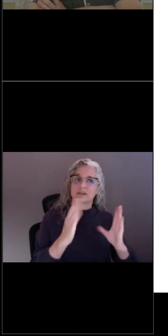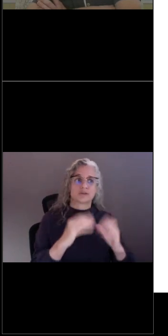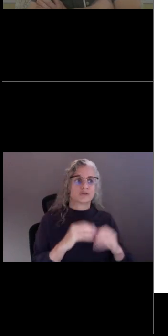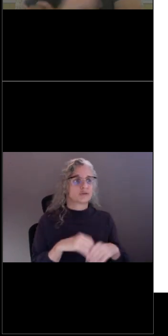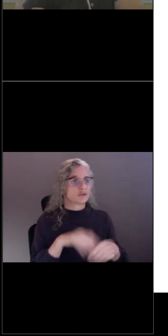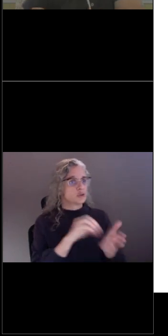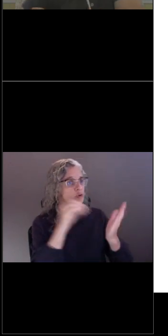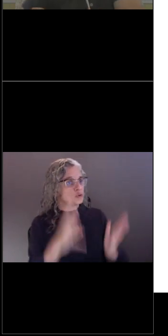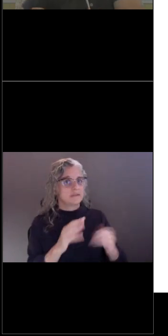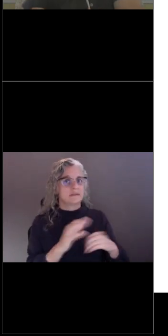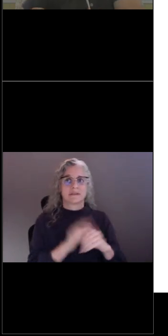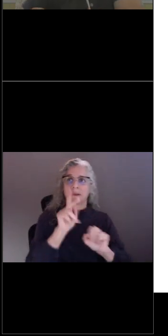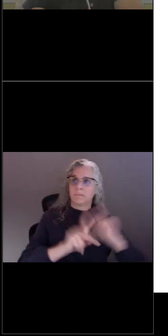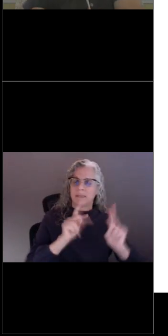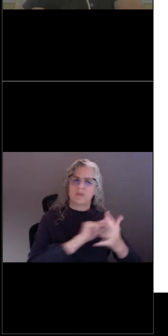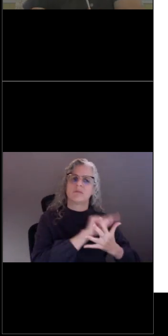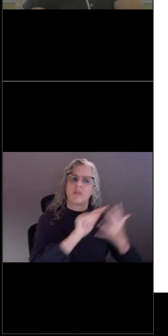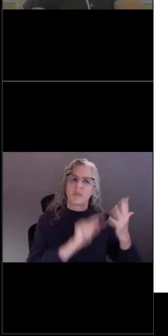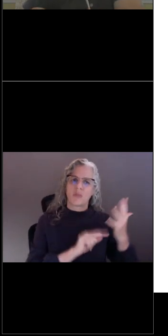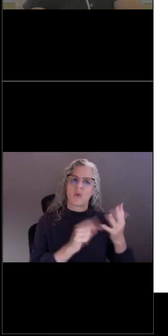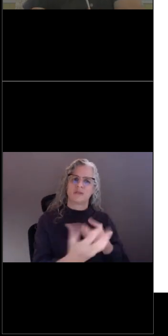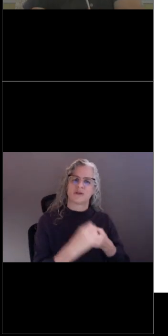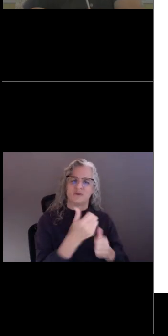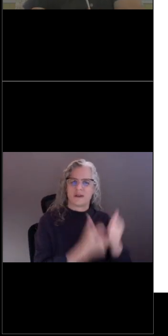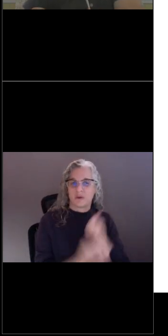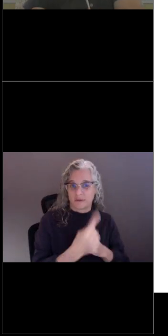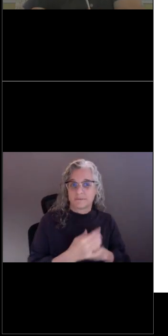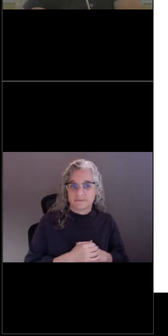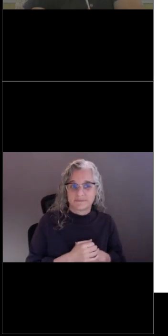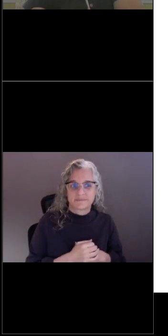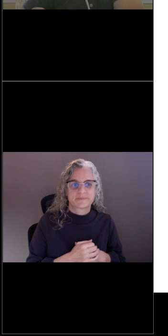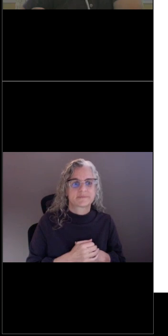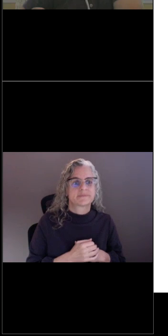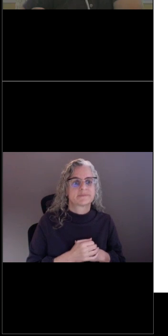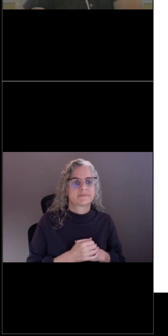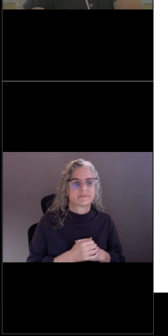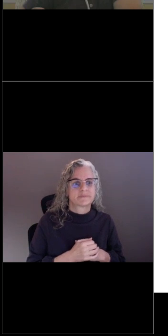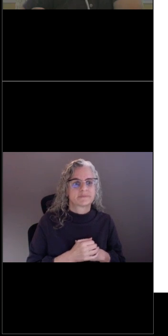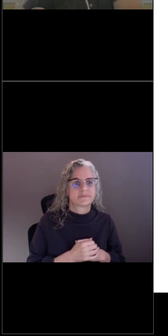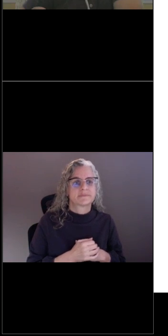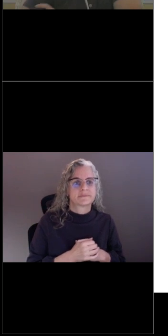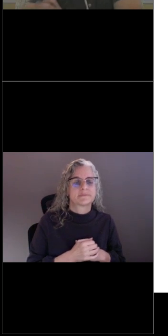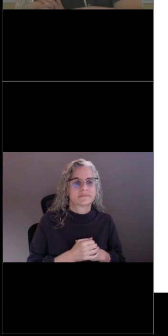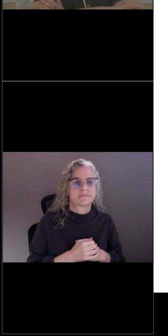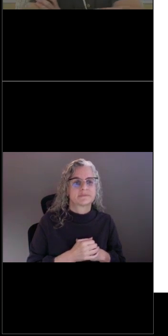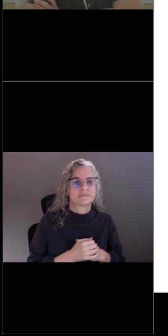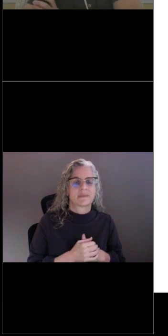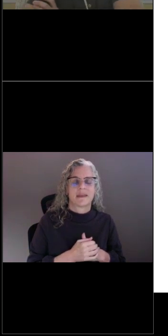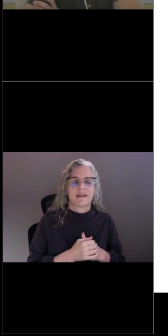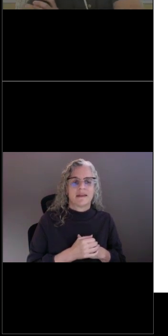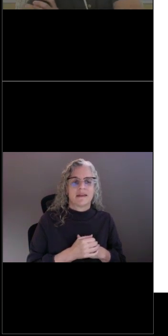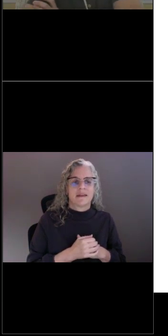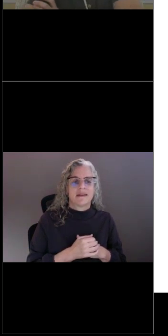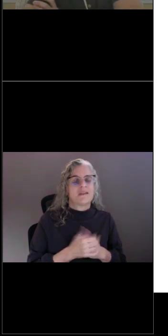including everyone. This seems intuitive, but sometimes, you know, it can actually trip us up, because